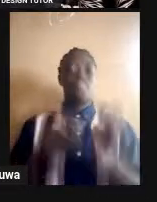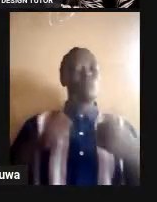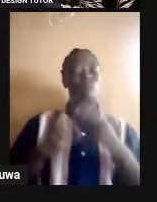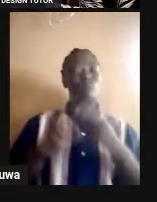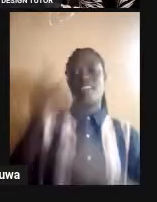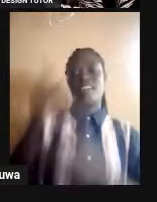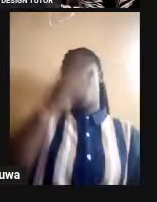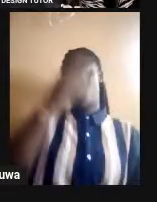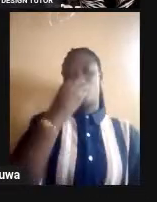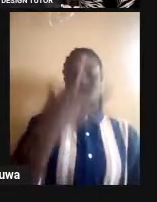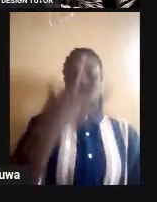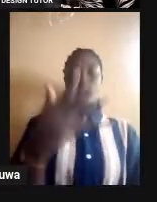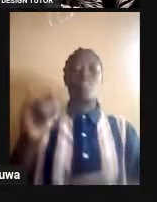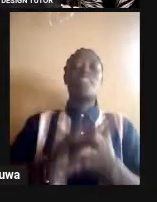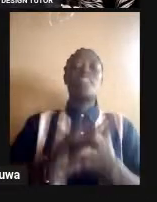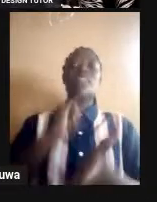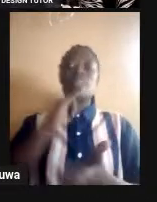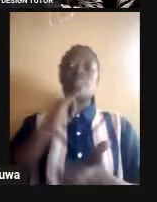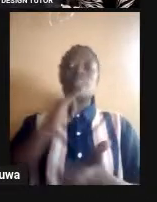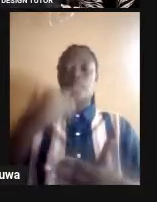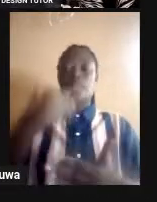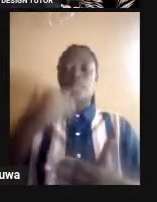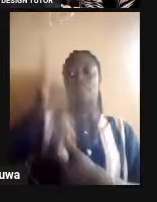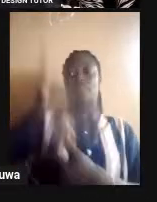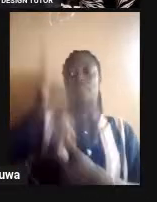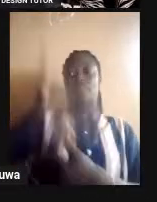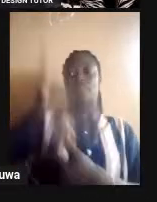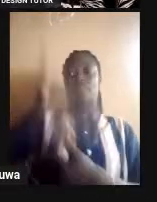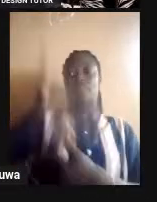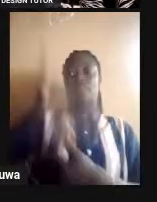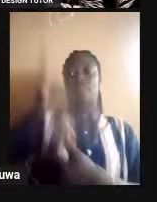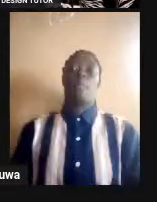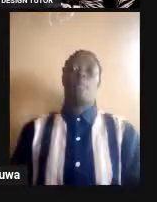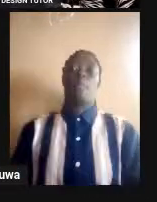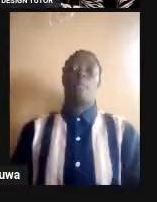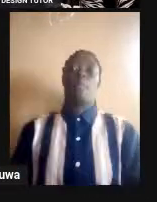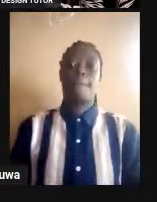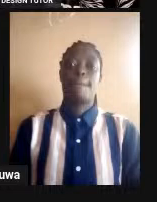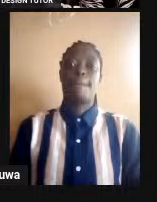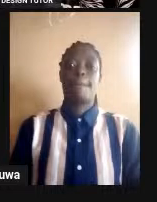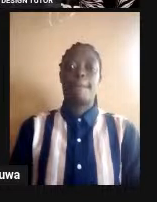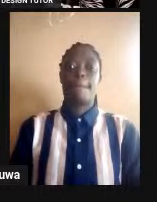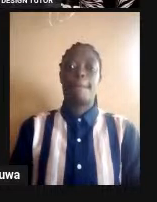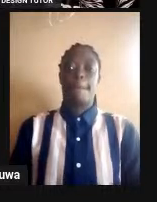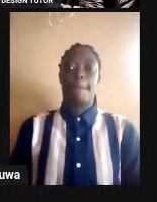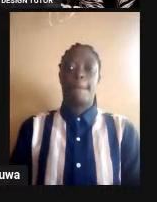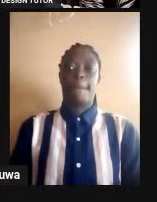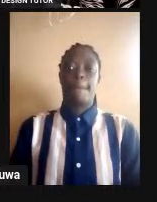Next slide.